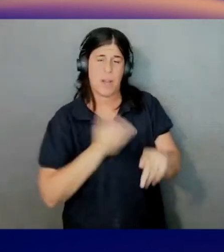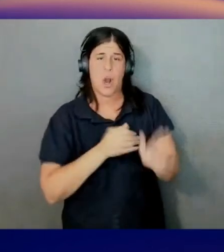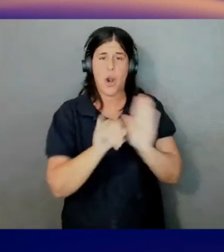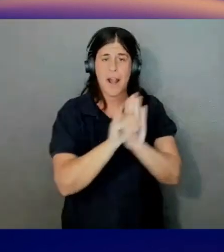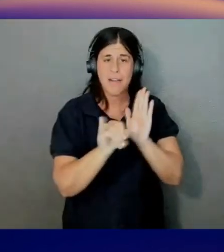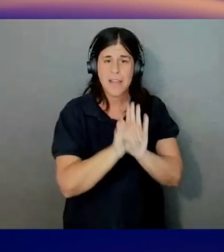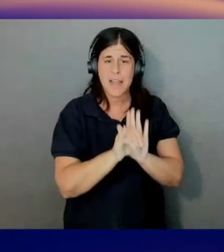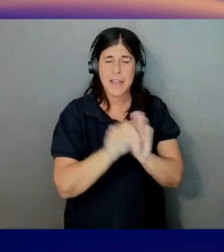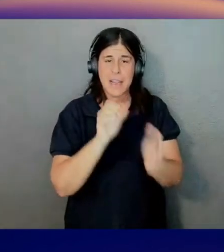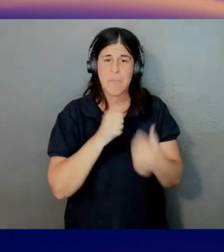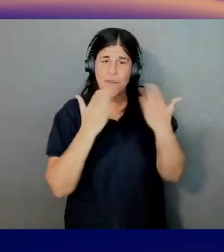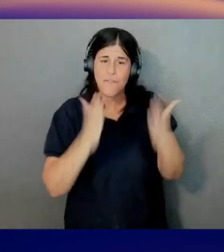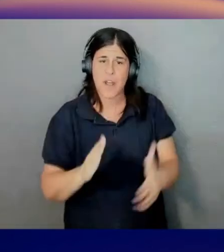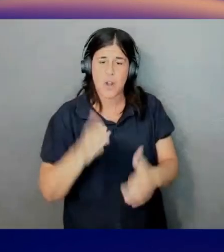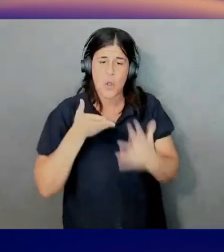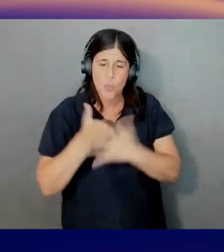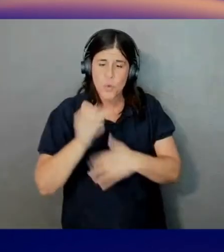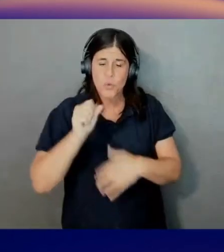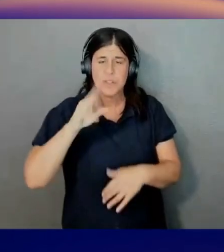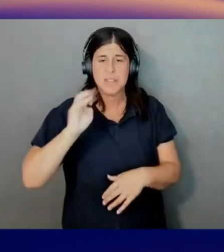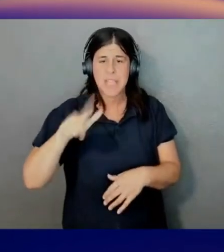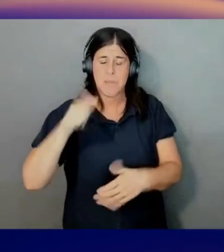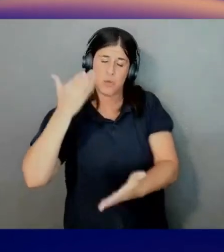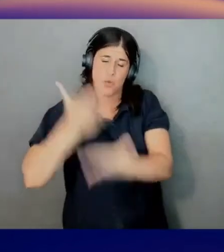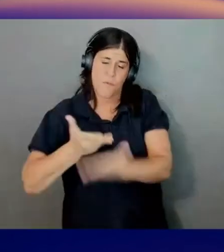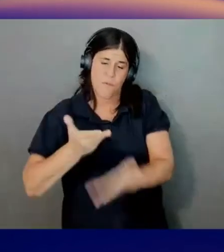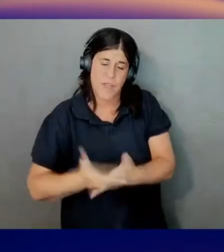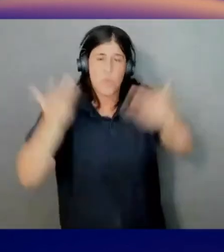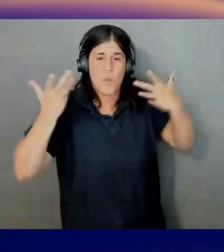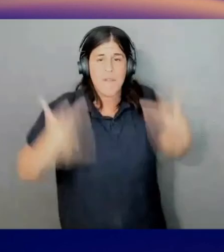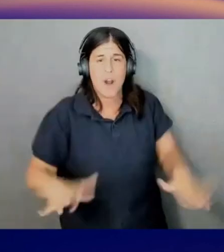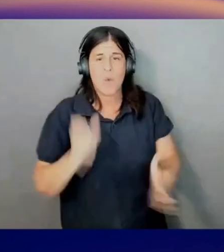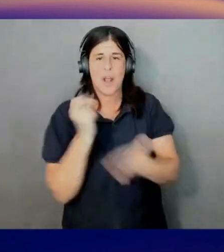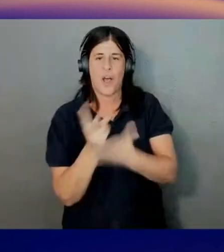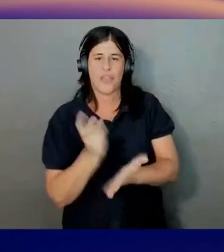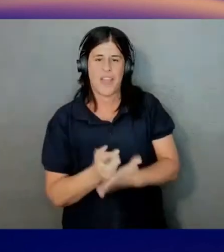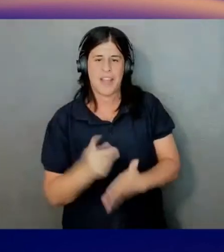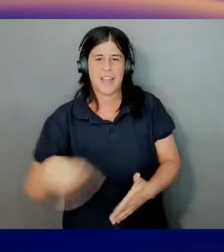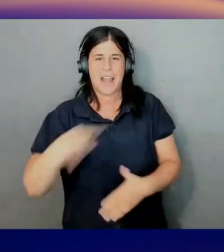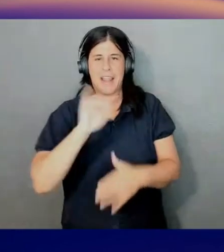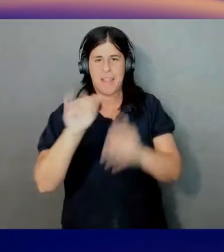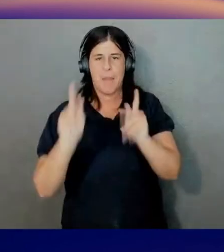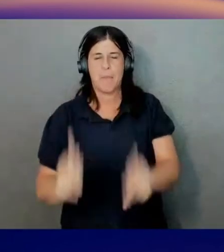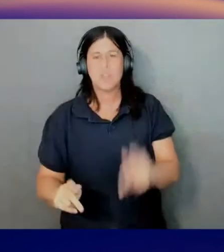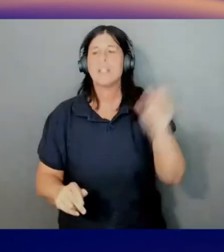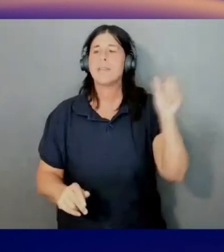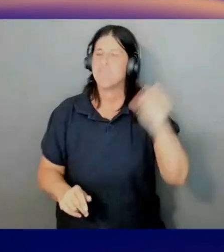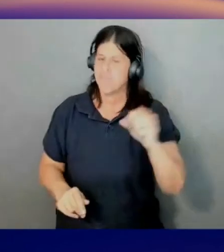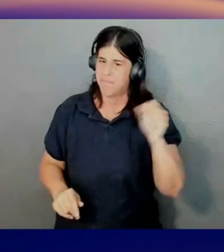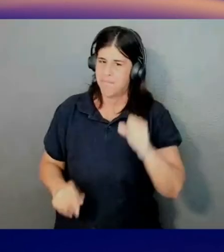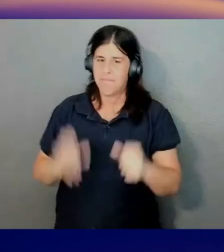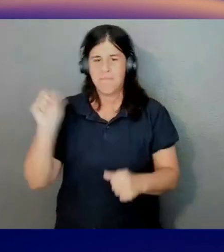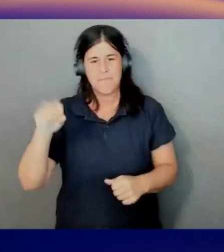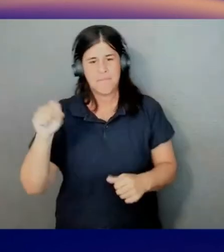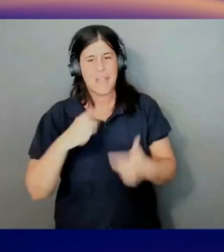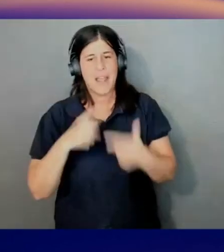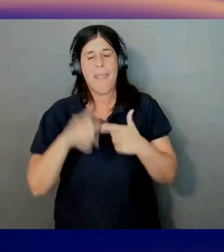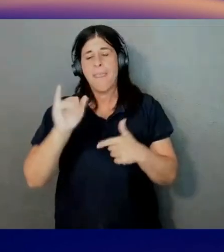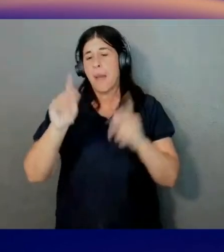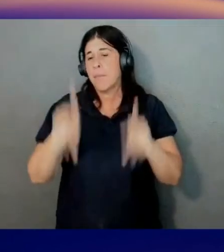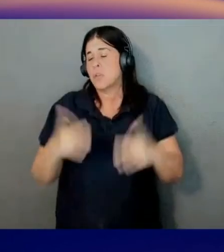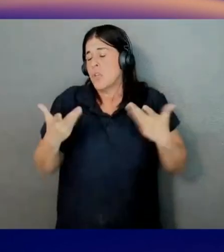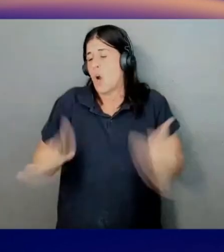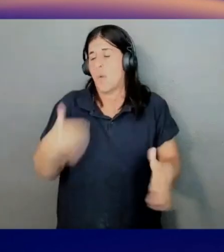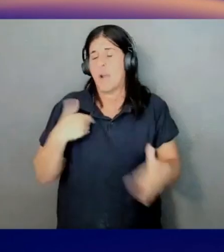Yeah. to validate Yeah. that we have authenticated this person, and then this person has permissions to